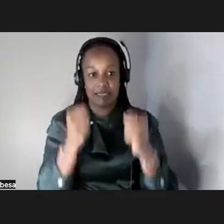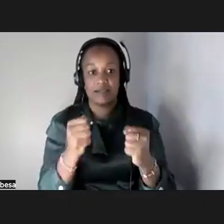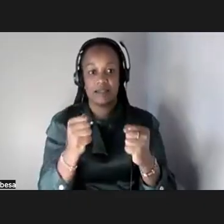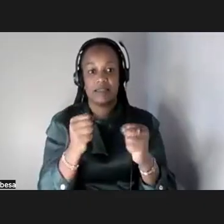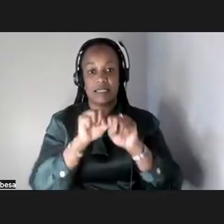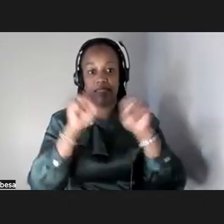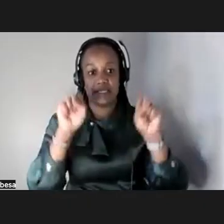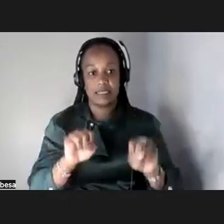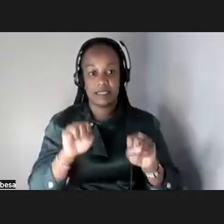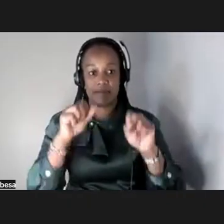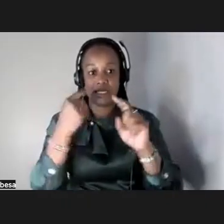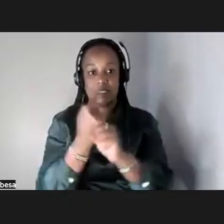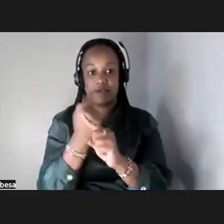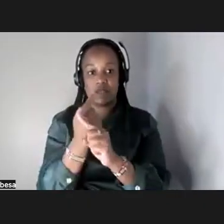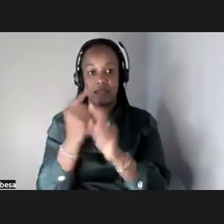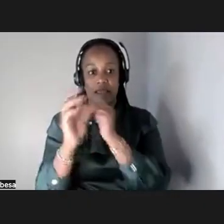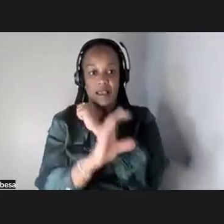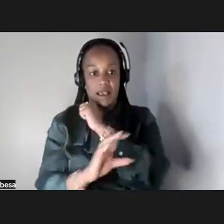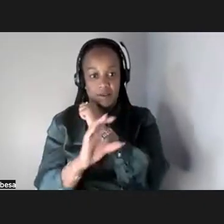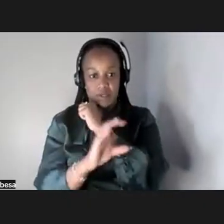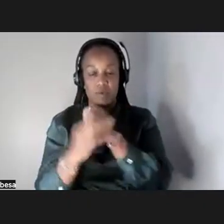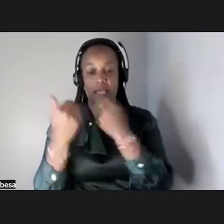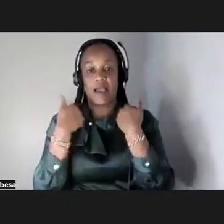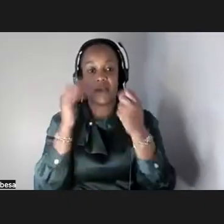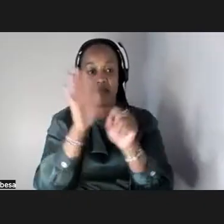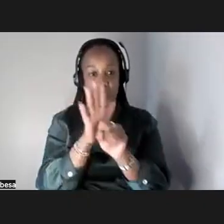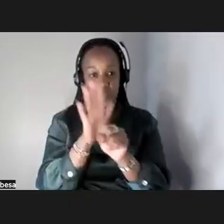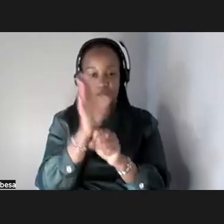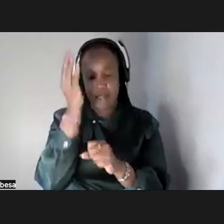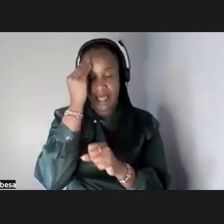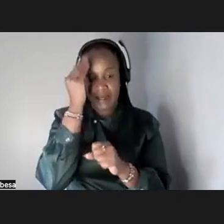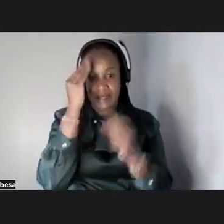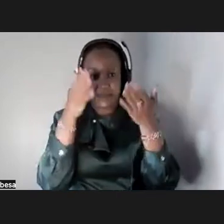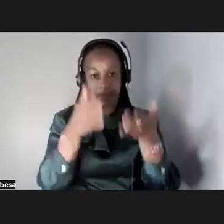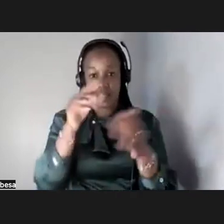countries. So I think there is a lot of learning out there already, and I think we need to